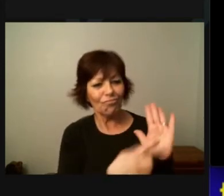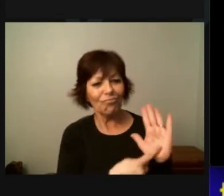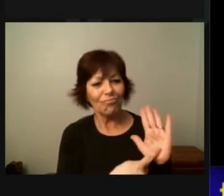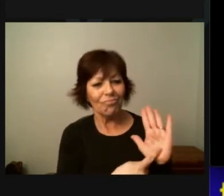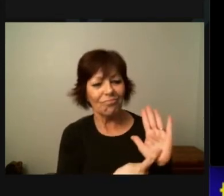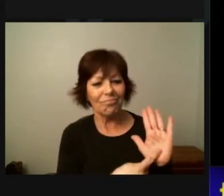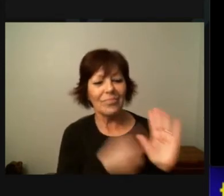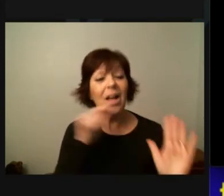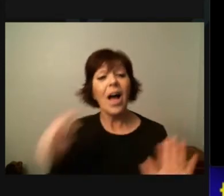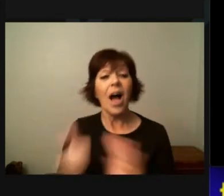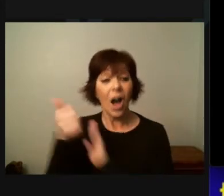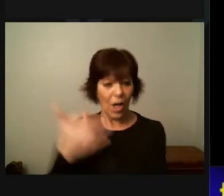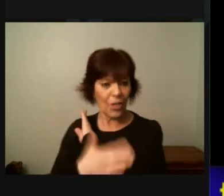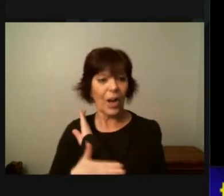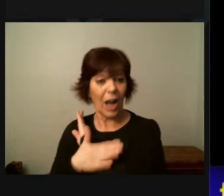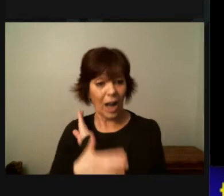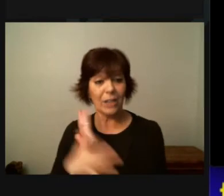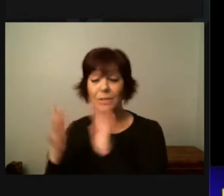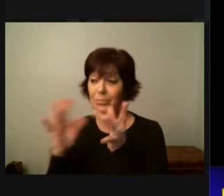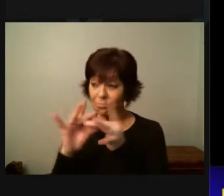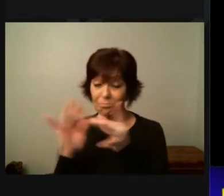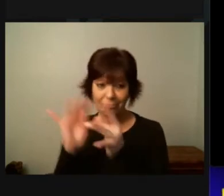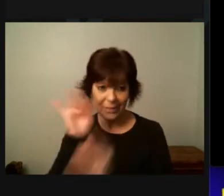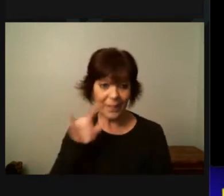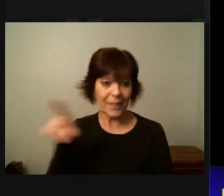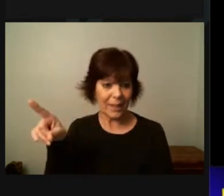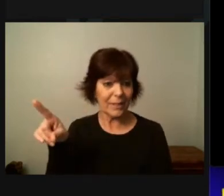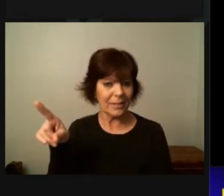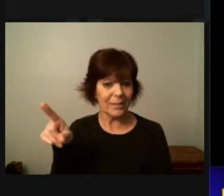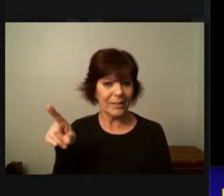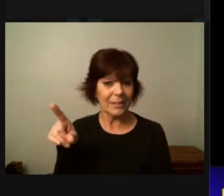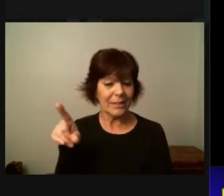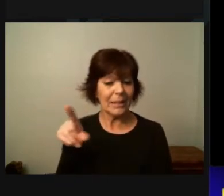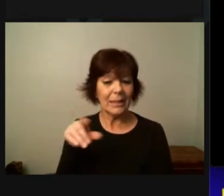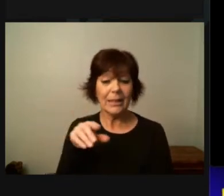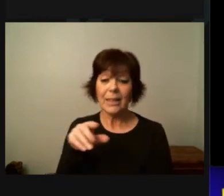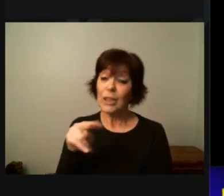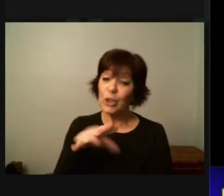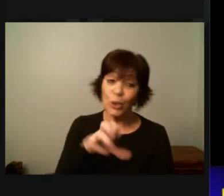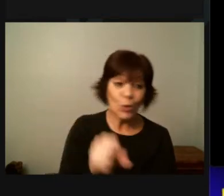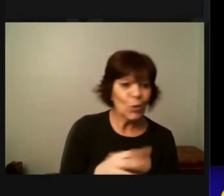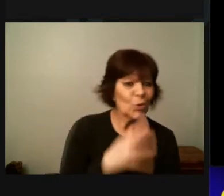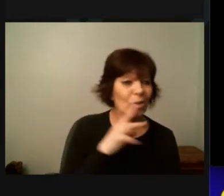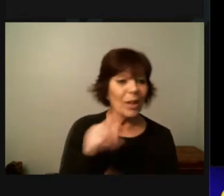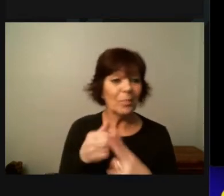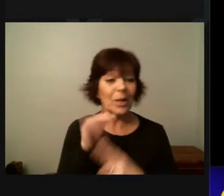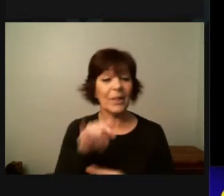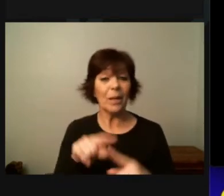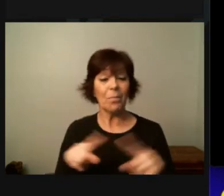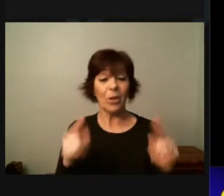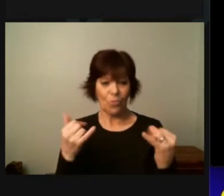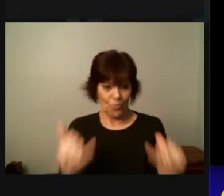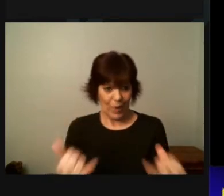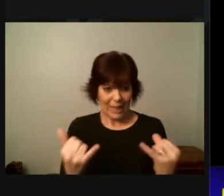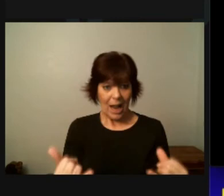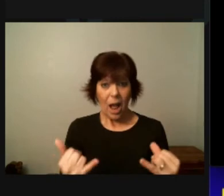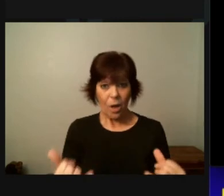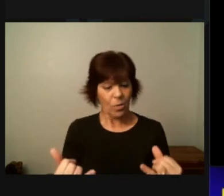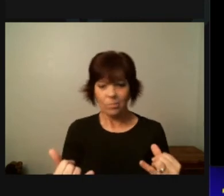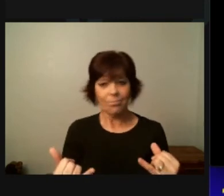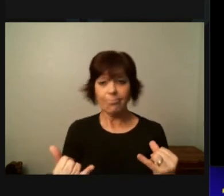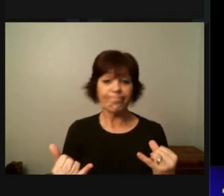Other countries are talking about a vaccine passport. The media outlets are talking about it, but at this time, there is